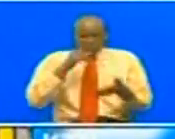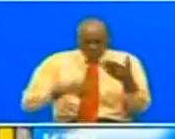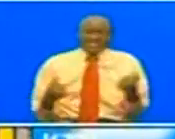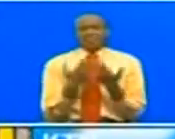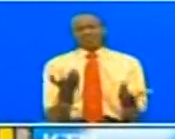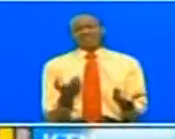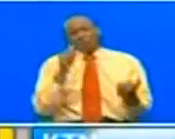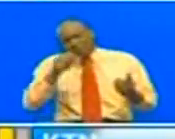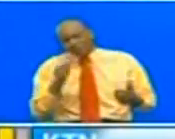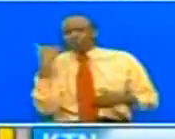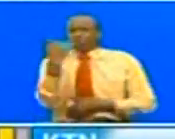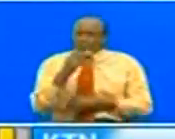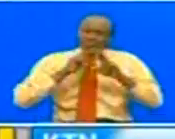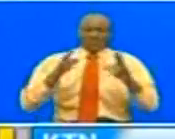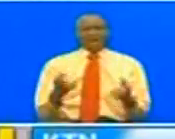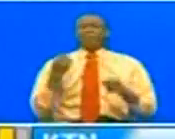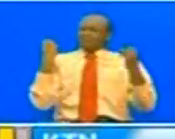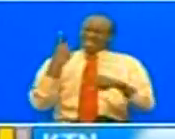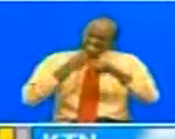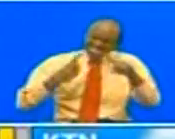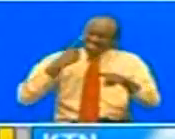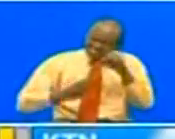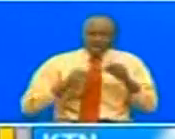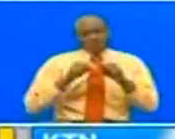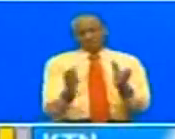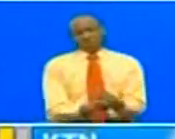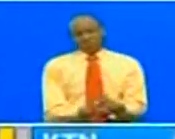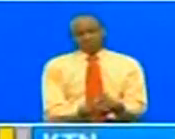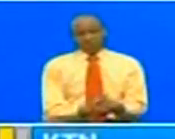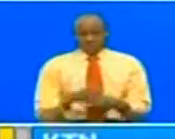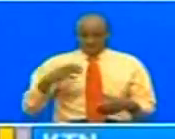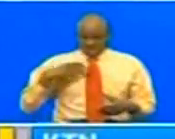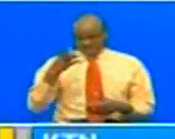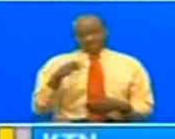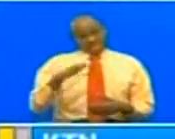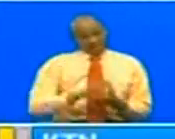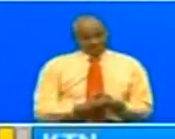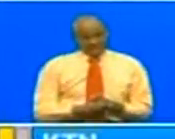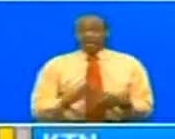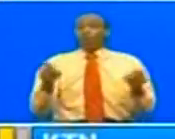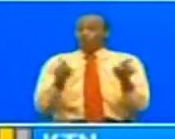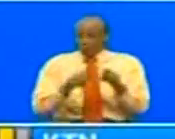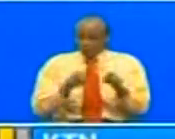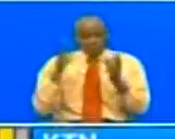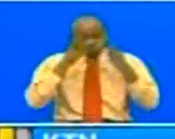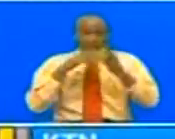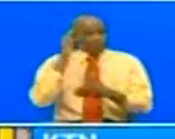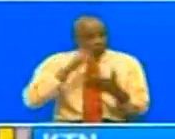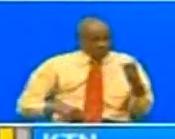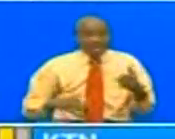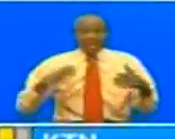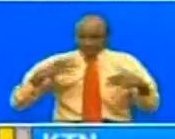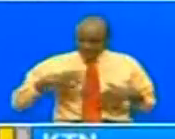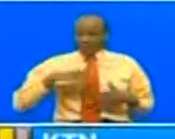will take to end the years of violence and death witnessed in this region. And even more worrying, the people